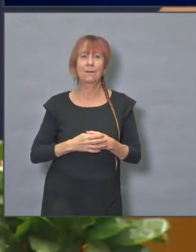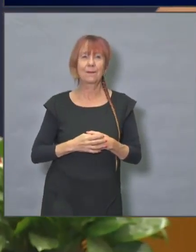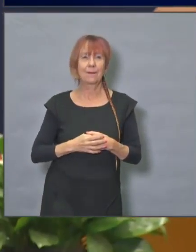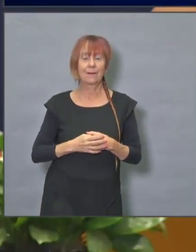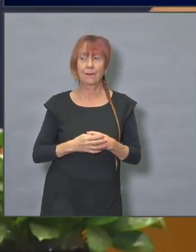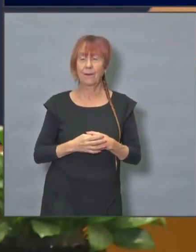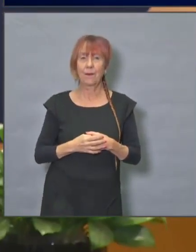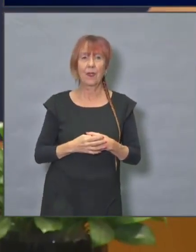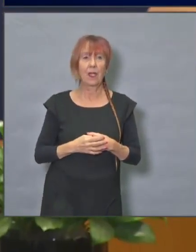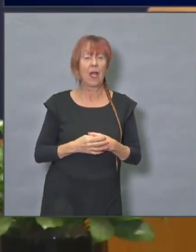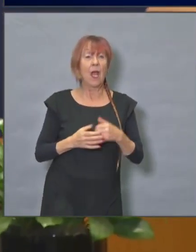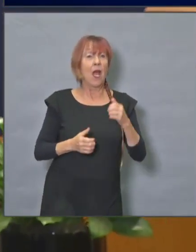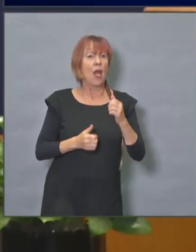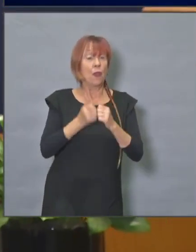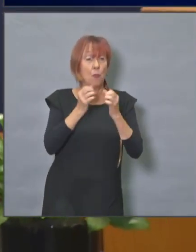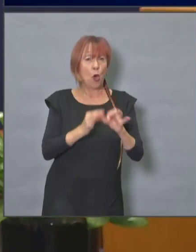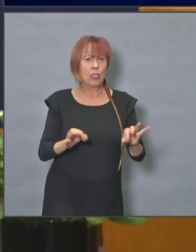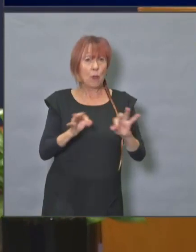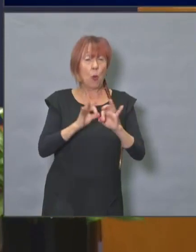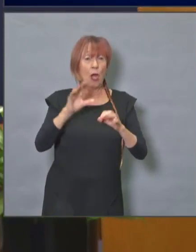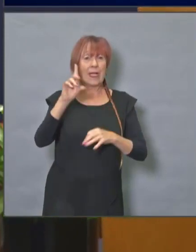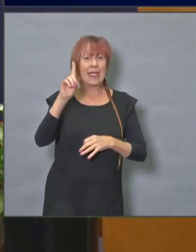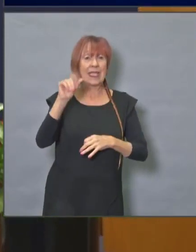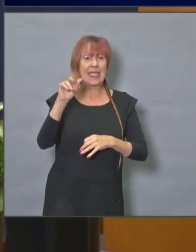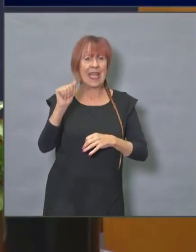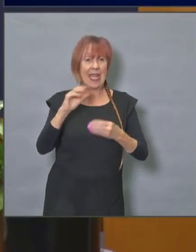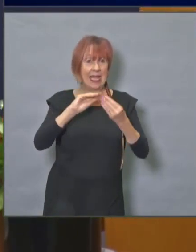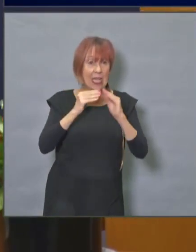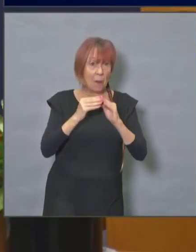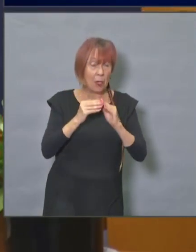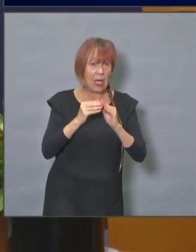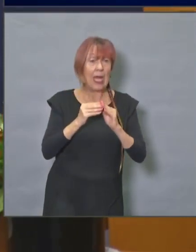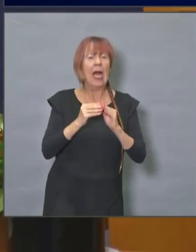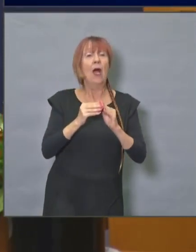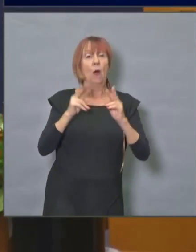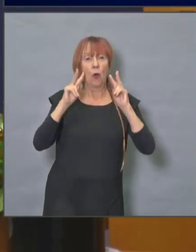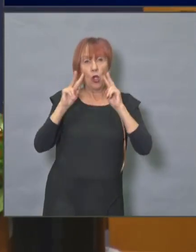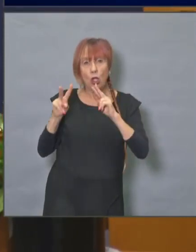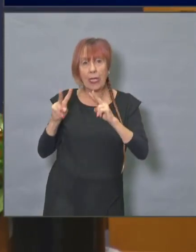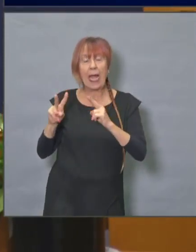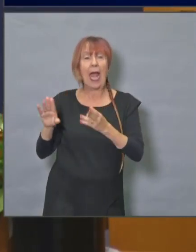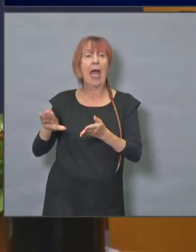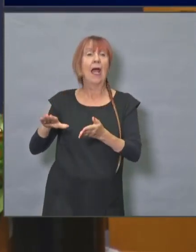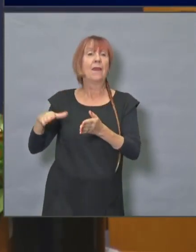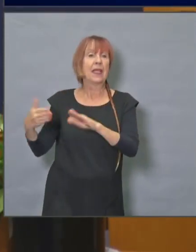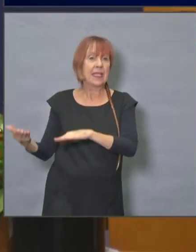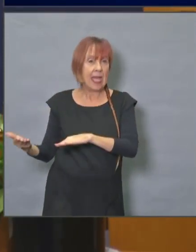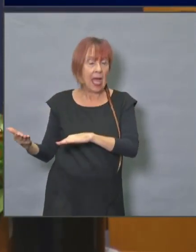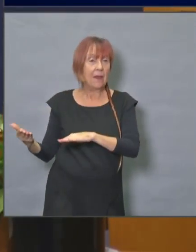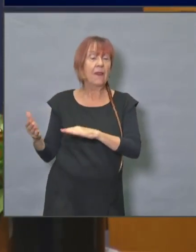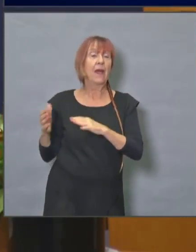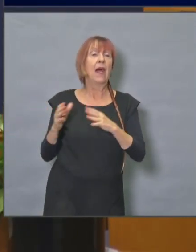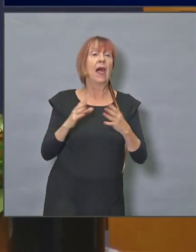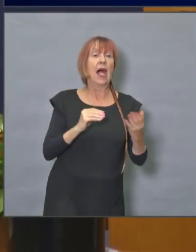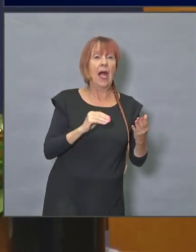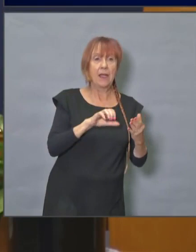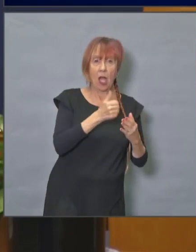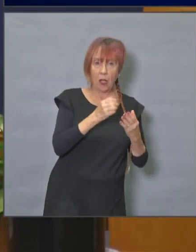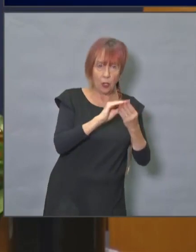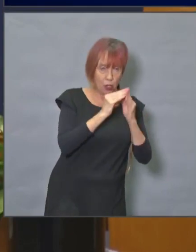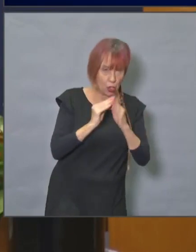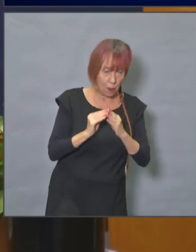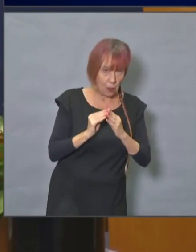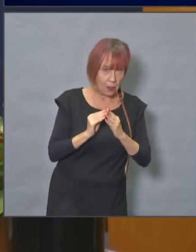I mean, the most important data continues to be looking at our death data and our hospitalization data and our rate of positivity.